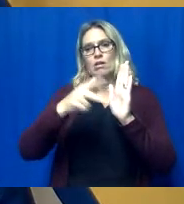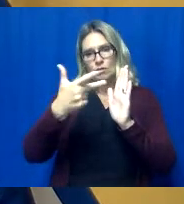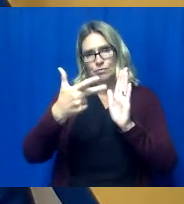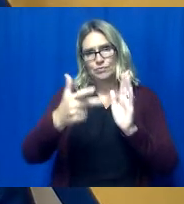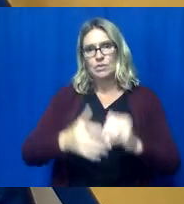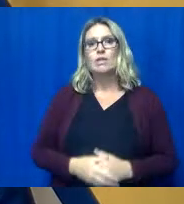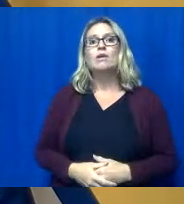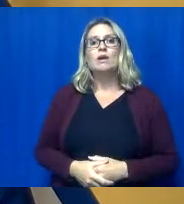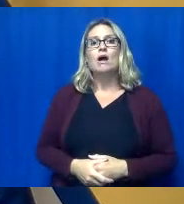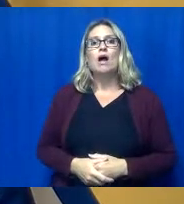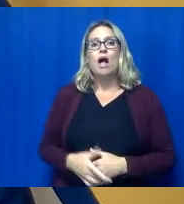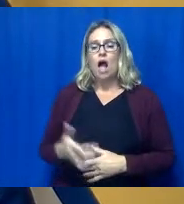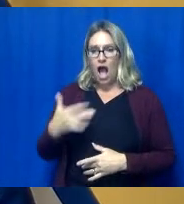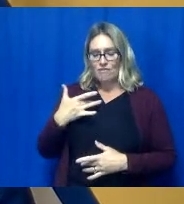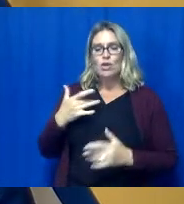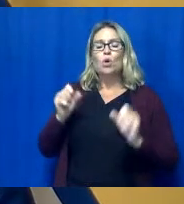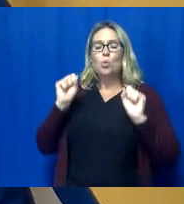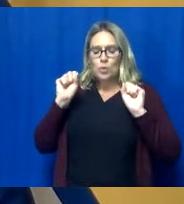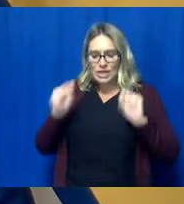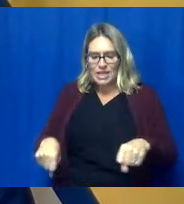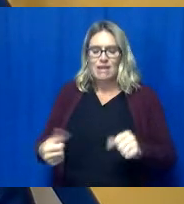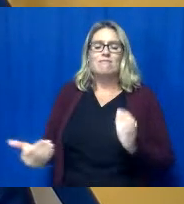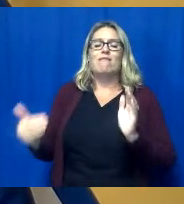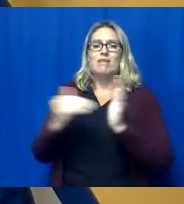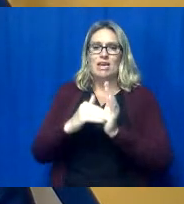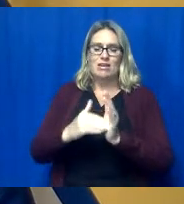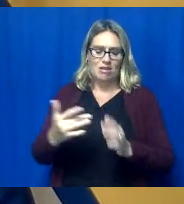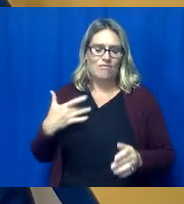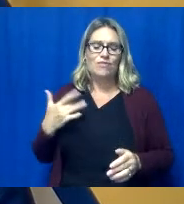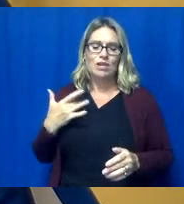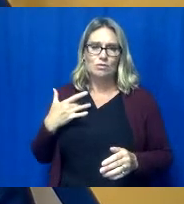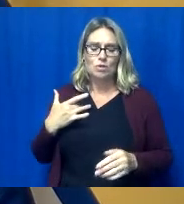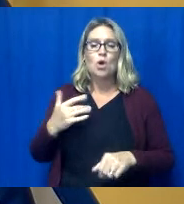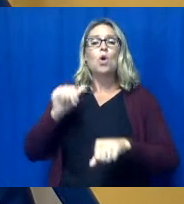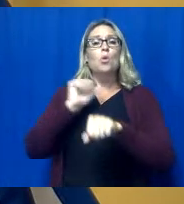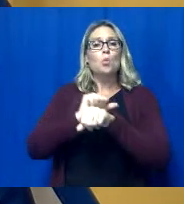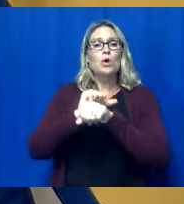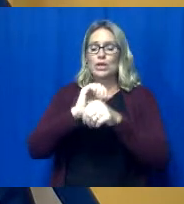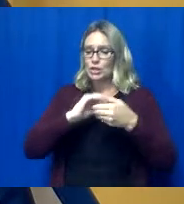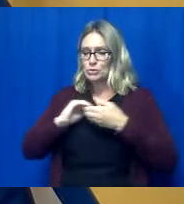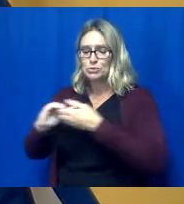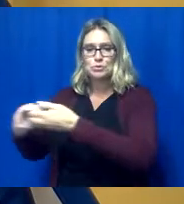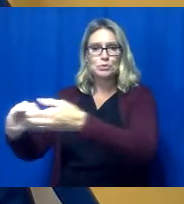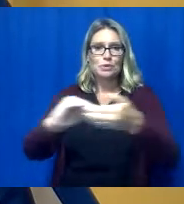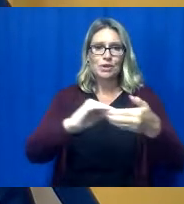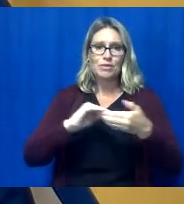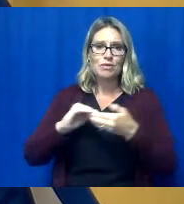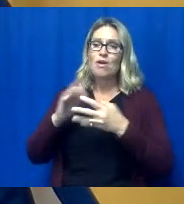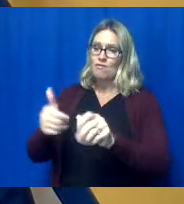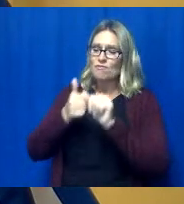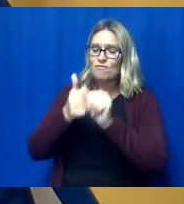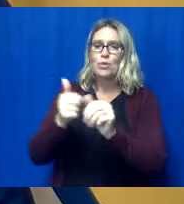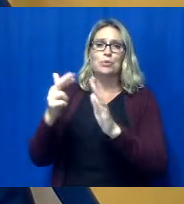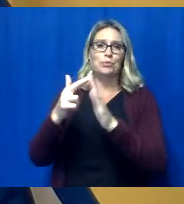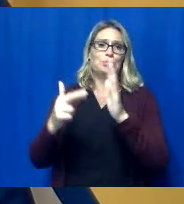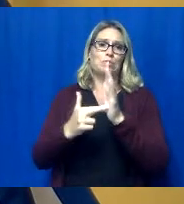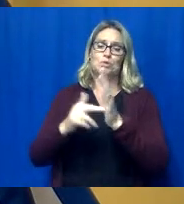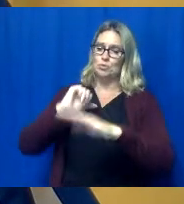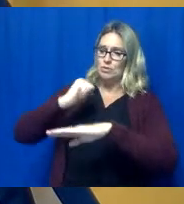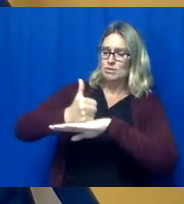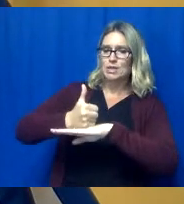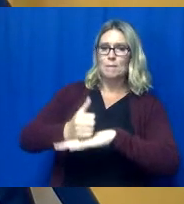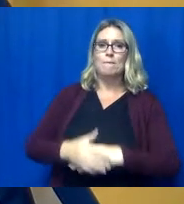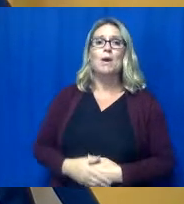confident we can get back on track once again by working together and following the rules that are put in place.